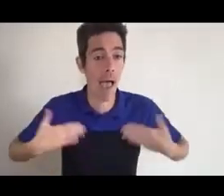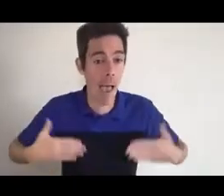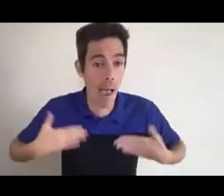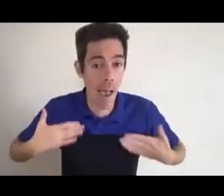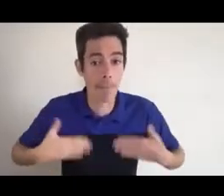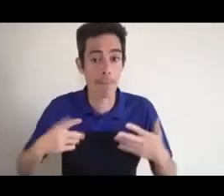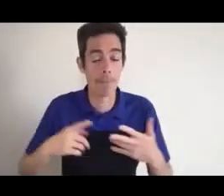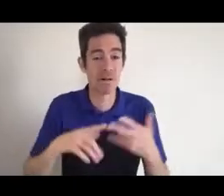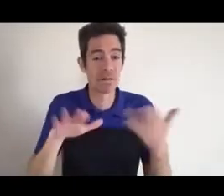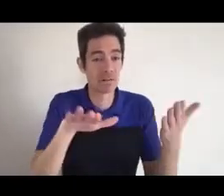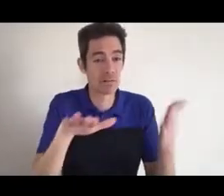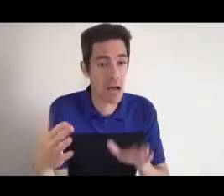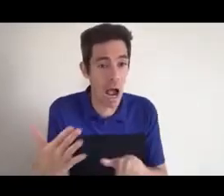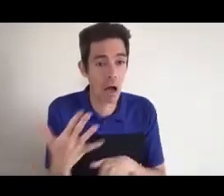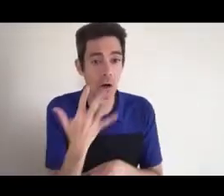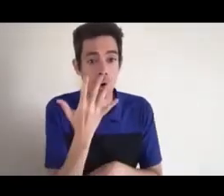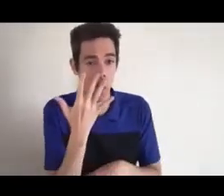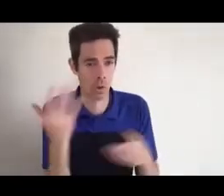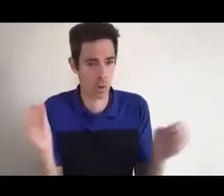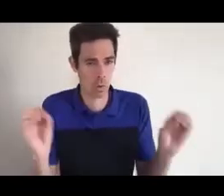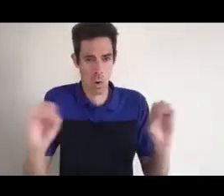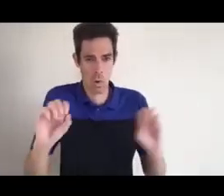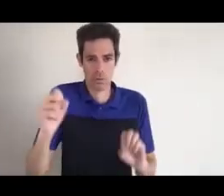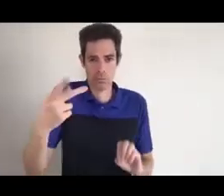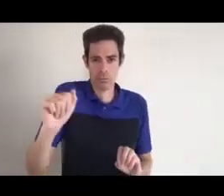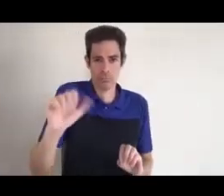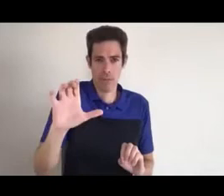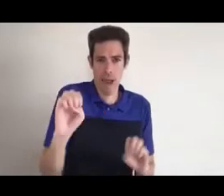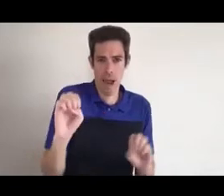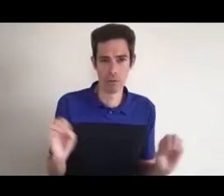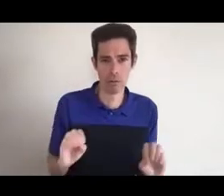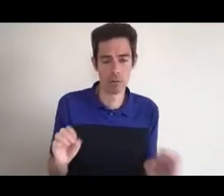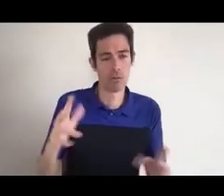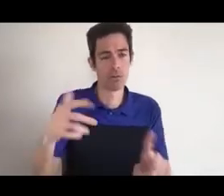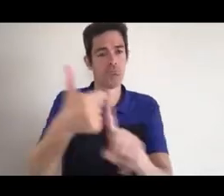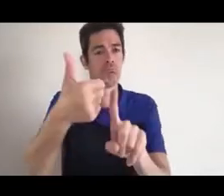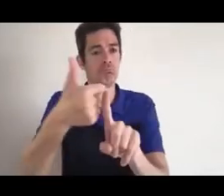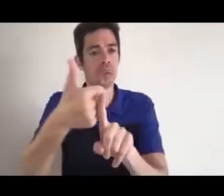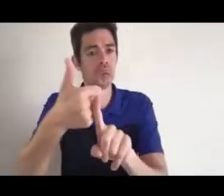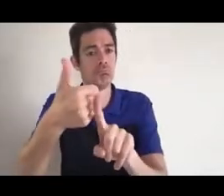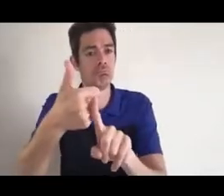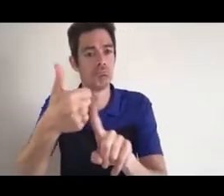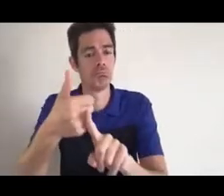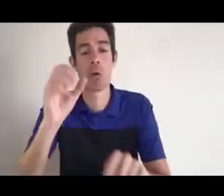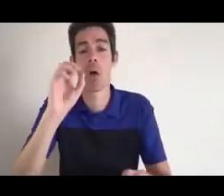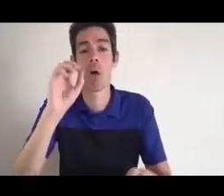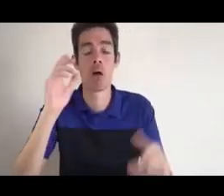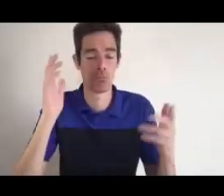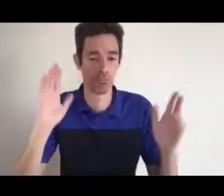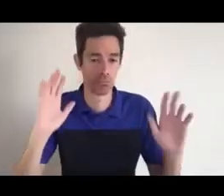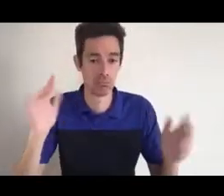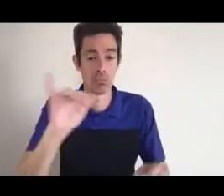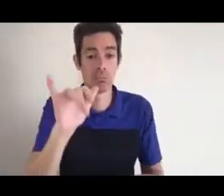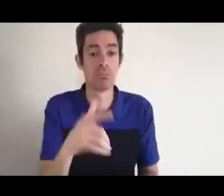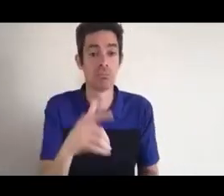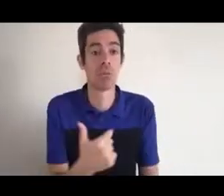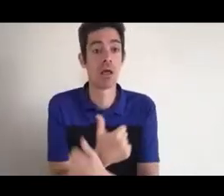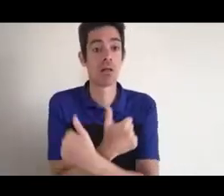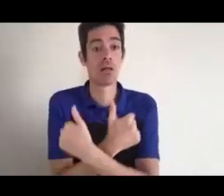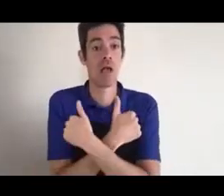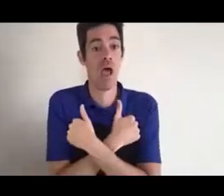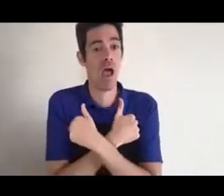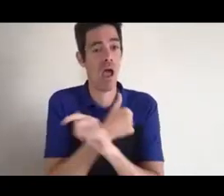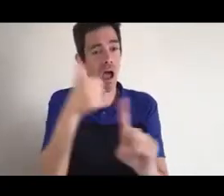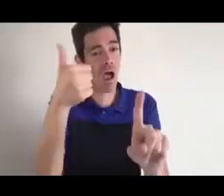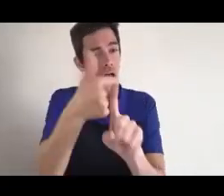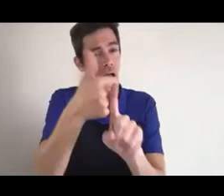love, happiness, death, color, there's no space reference to that. It's that thing in and of